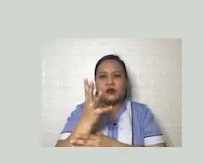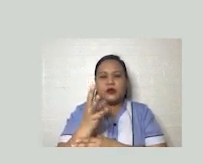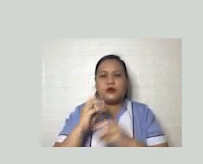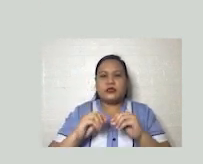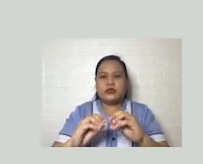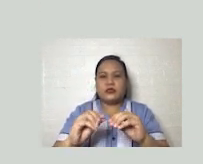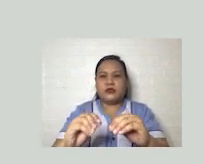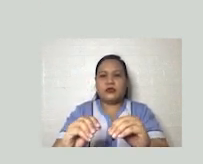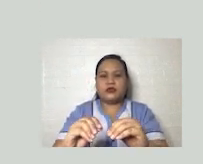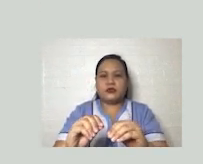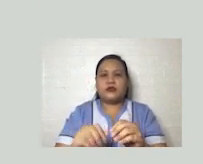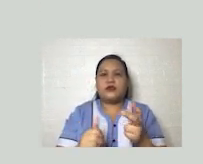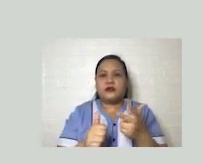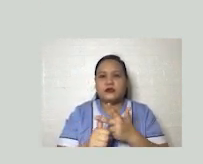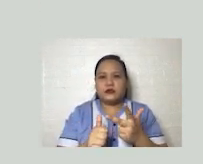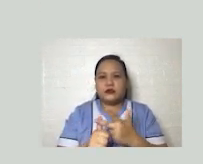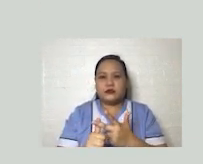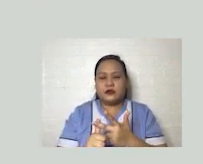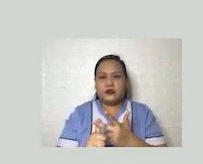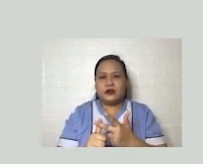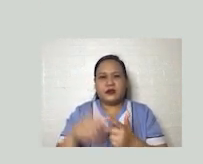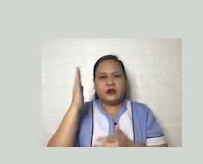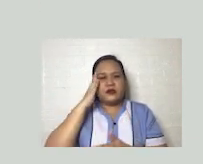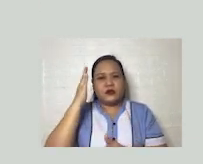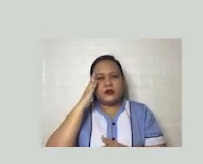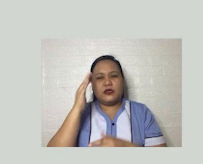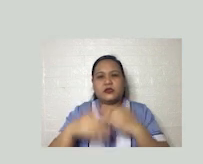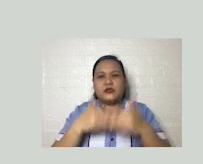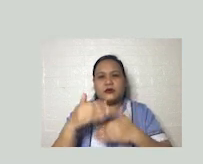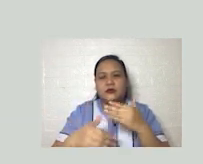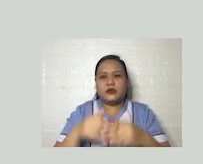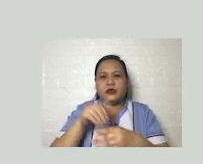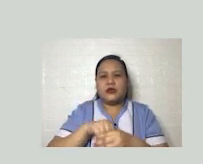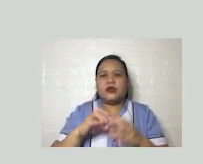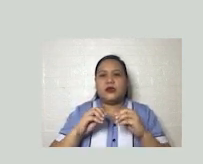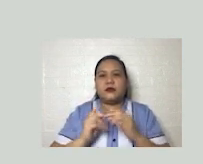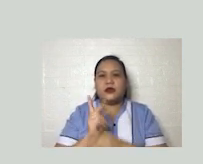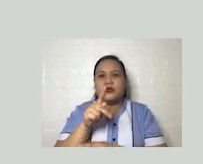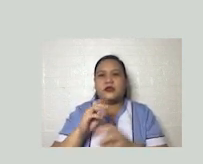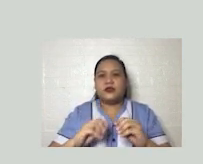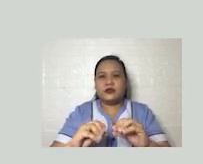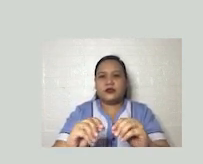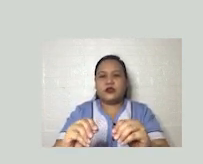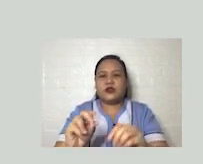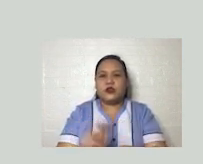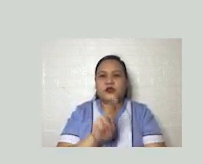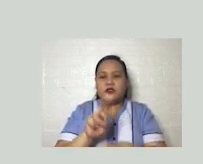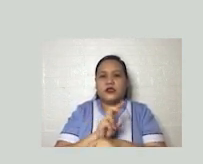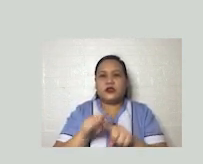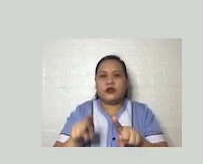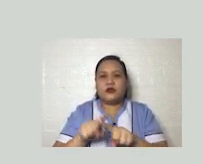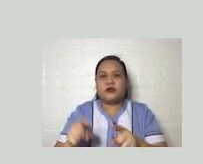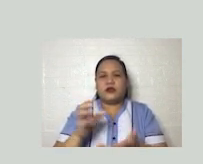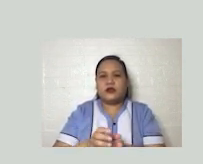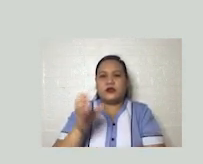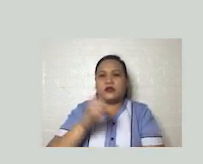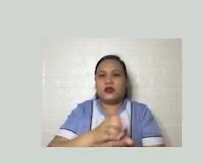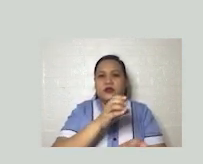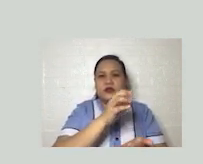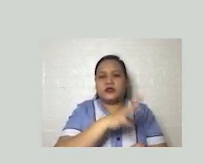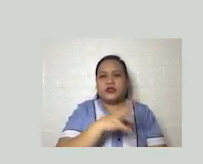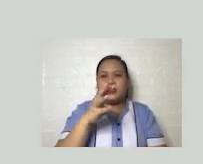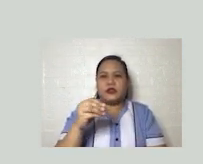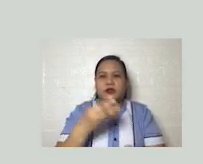Second, know how to grow seedlings. And third, determine the steps in sowing seeds using